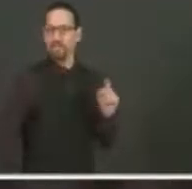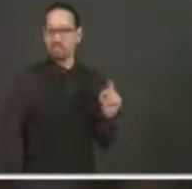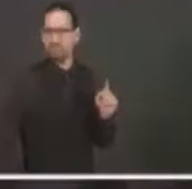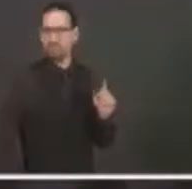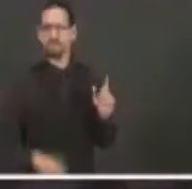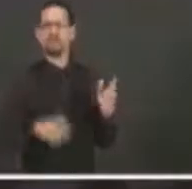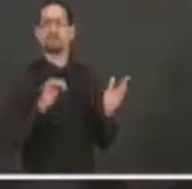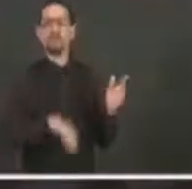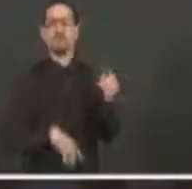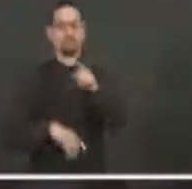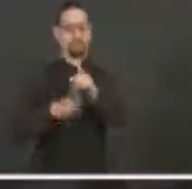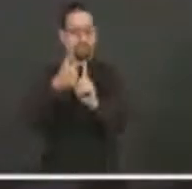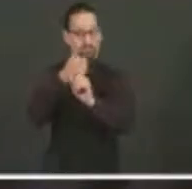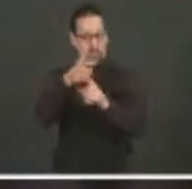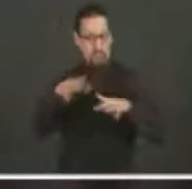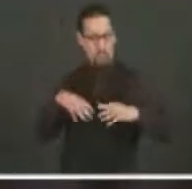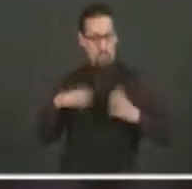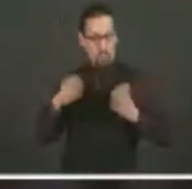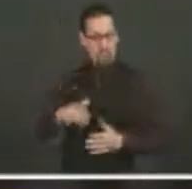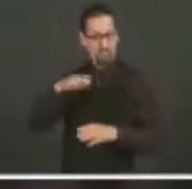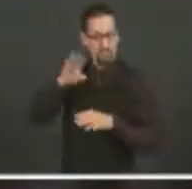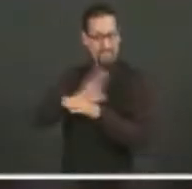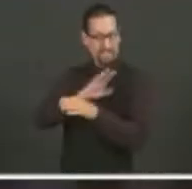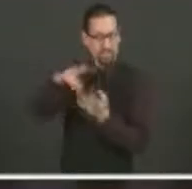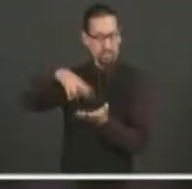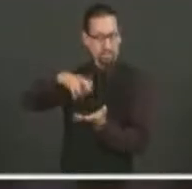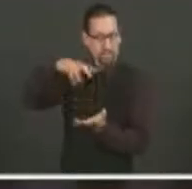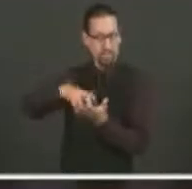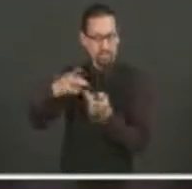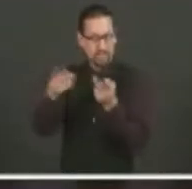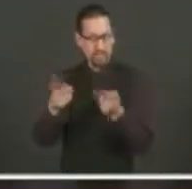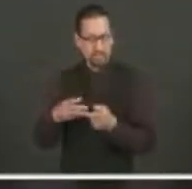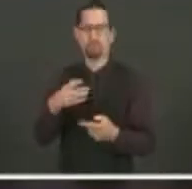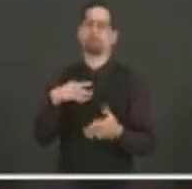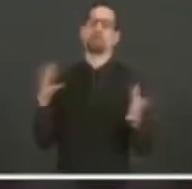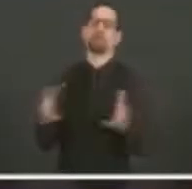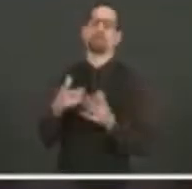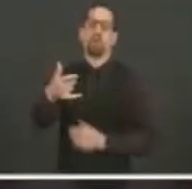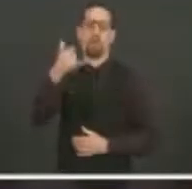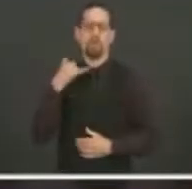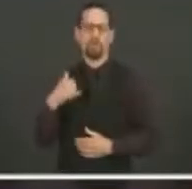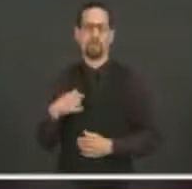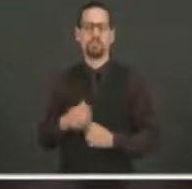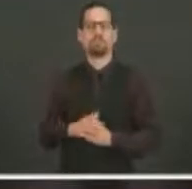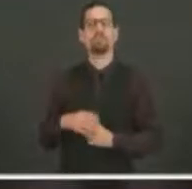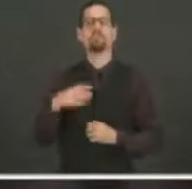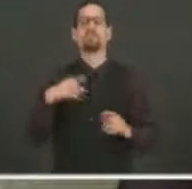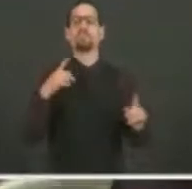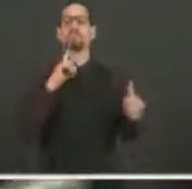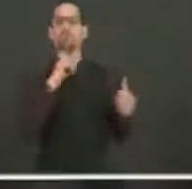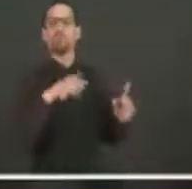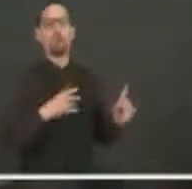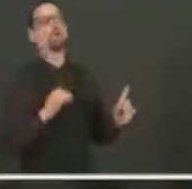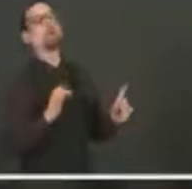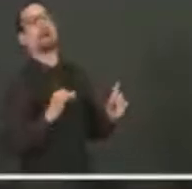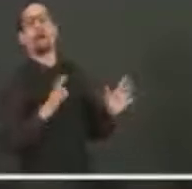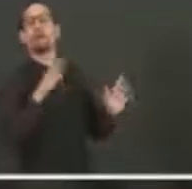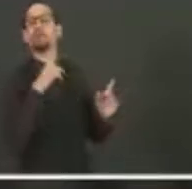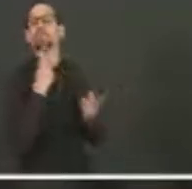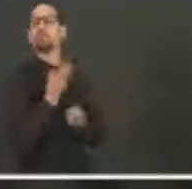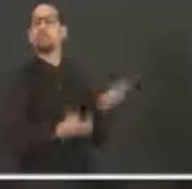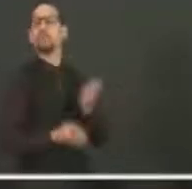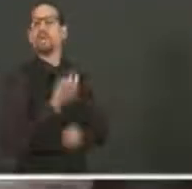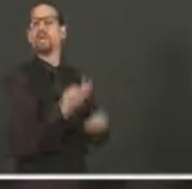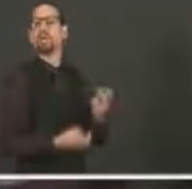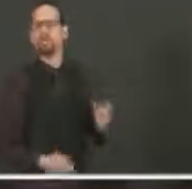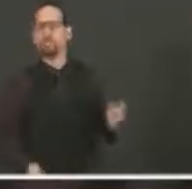they think they hit one of those barriers or exceptions. Okay, so what about like roller skating rinks? Same, I wouldn't know enough